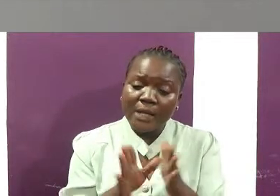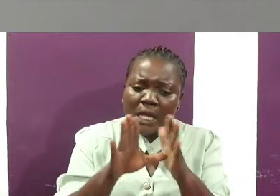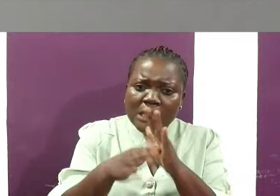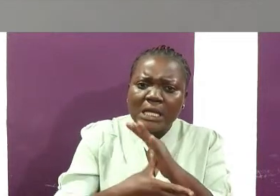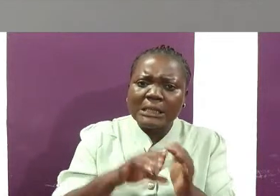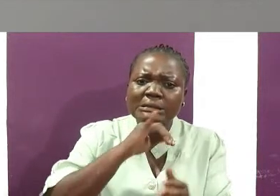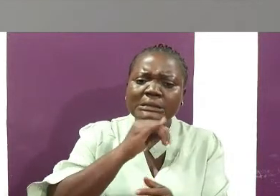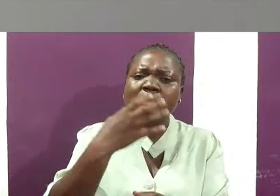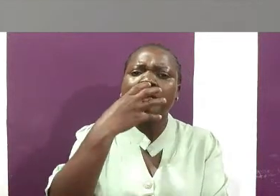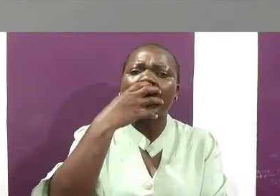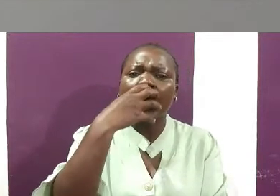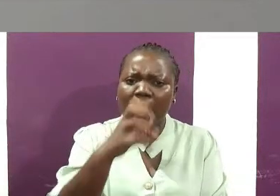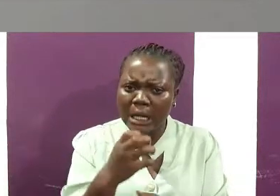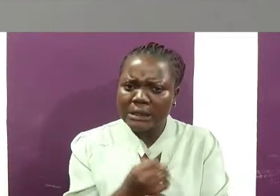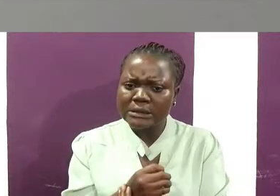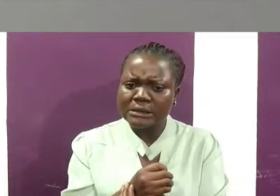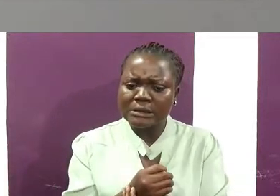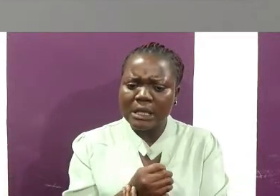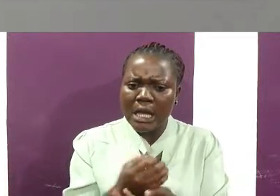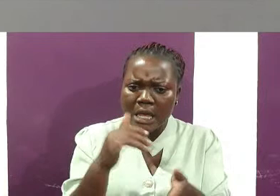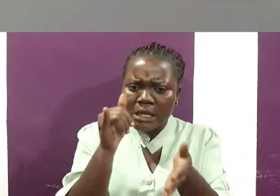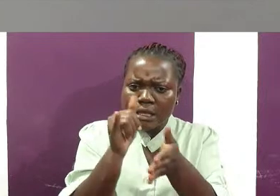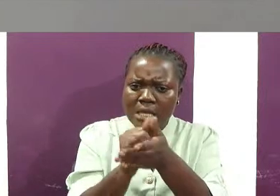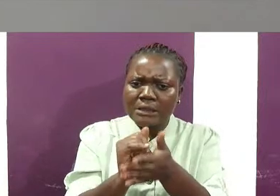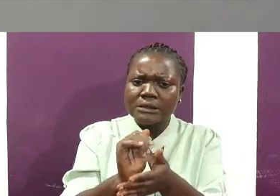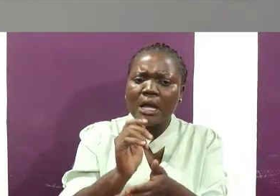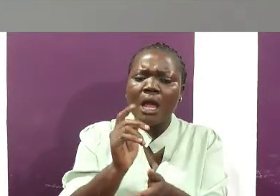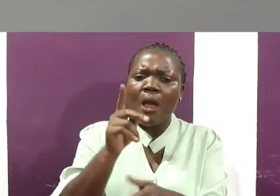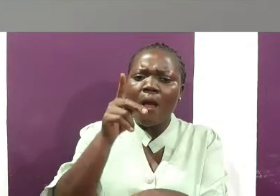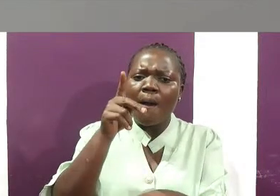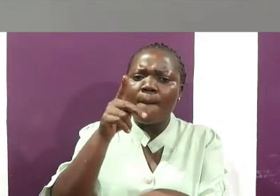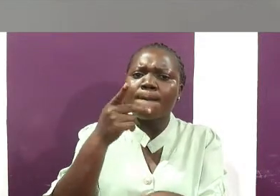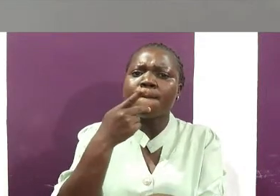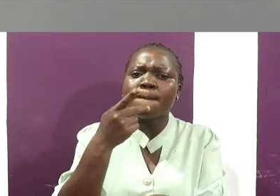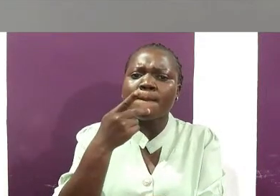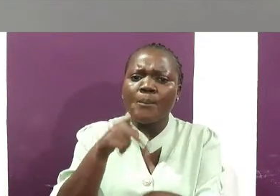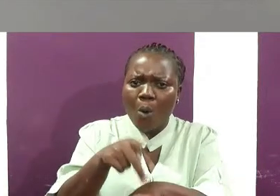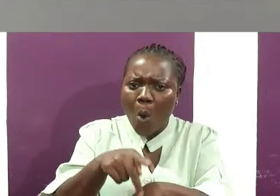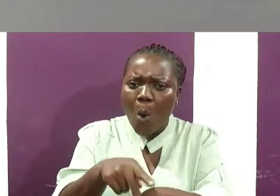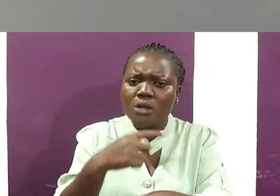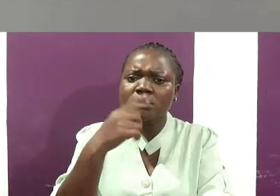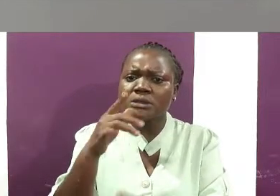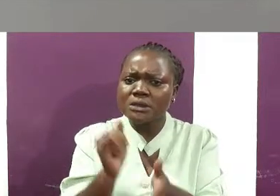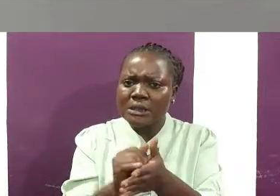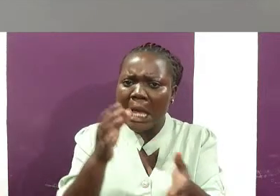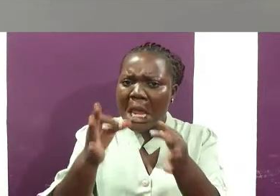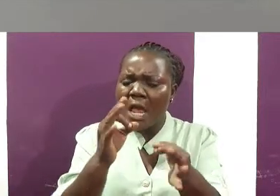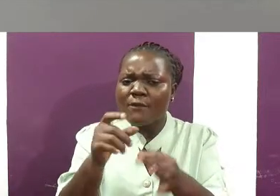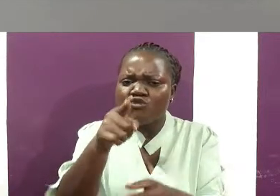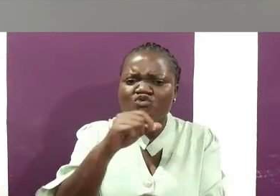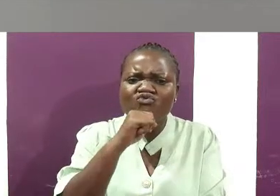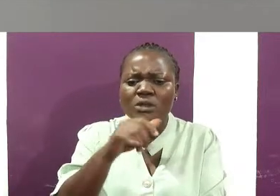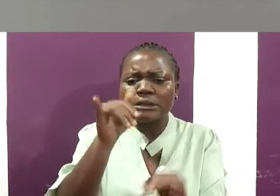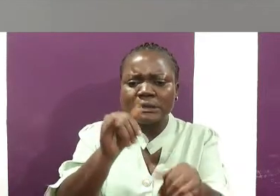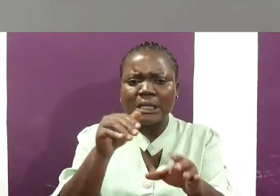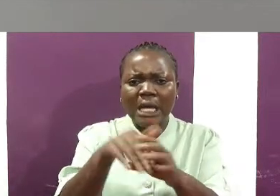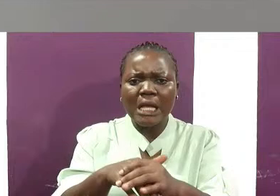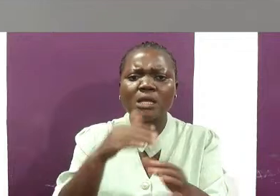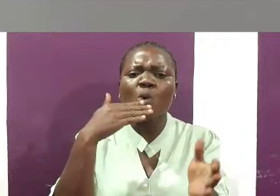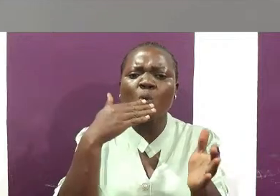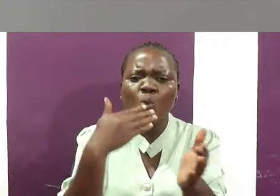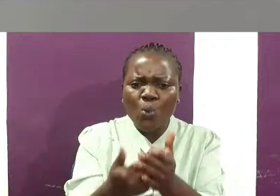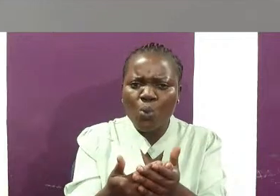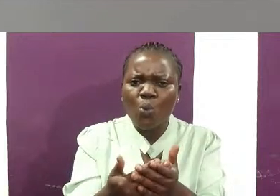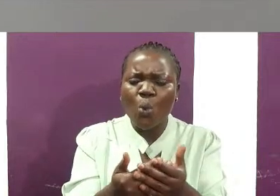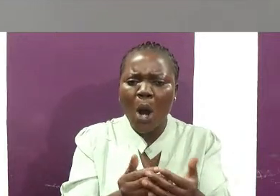as someone as you hear in your power. So, for Paul, say, Omo antras and panho, no quas and baffo fro, ebi who they are, and